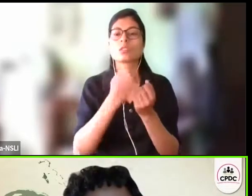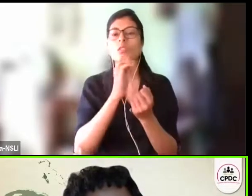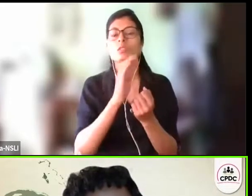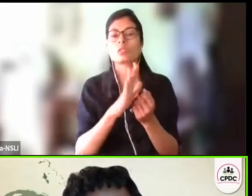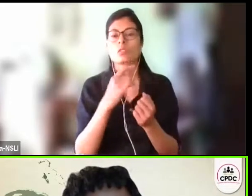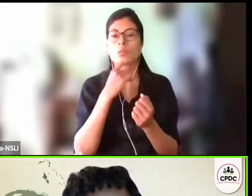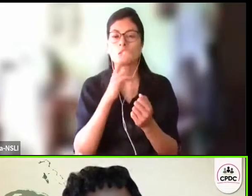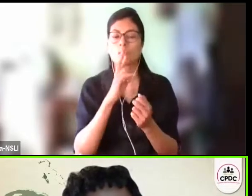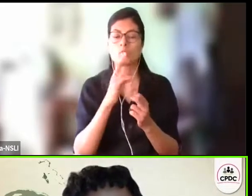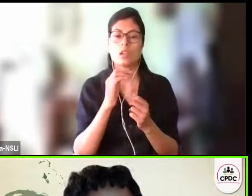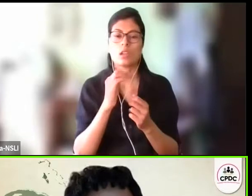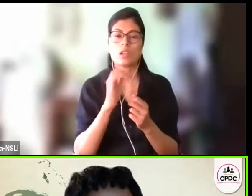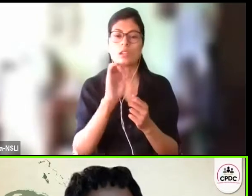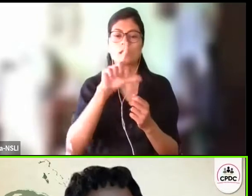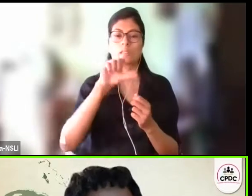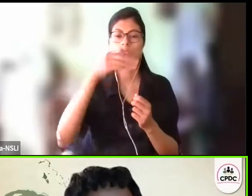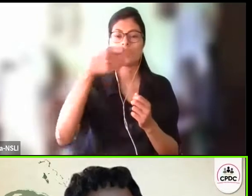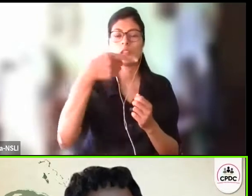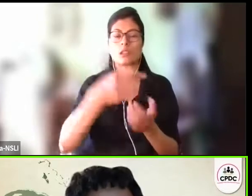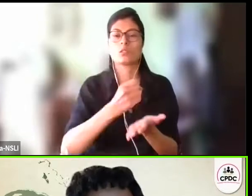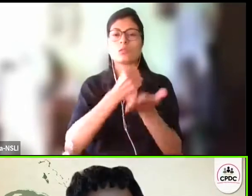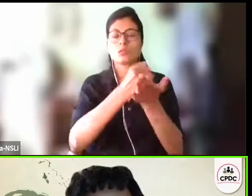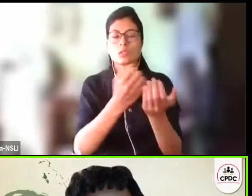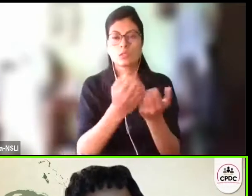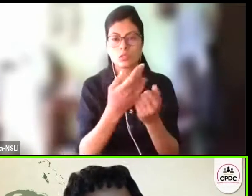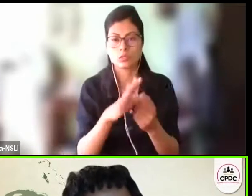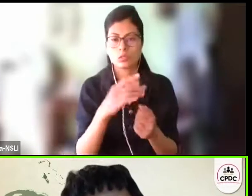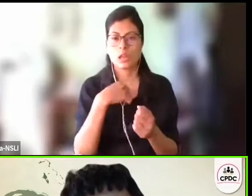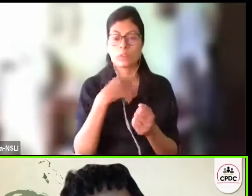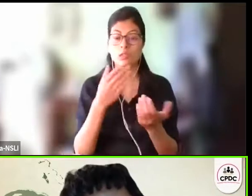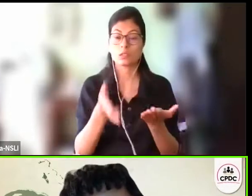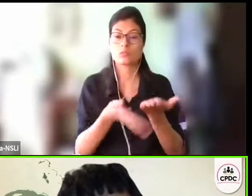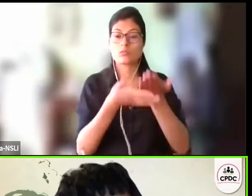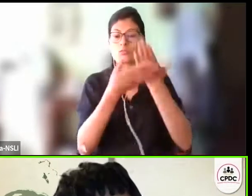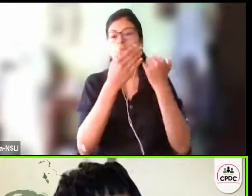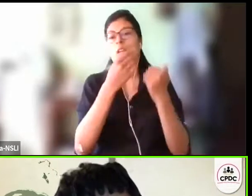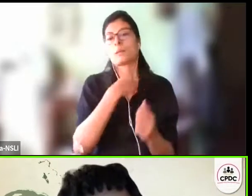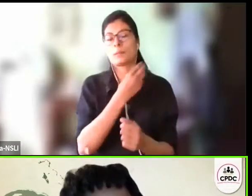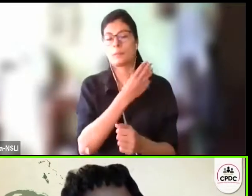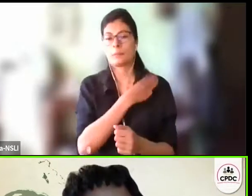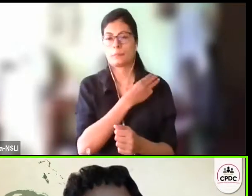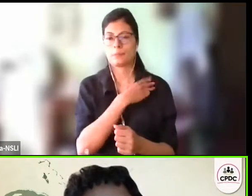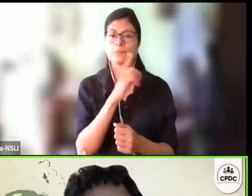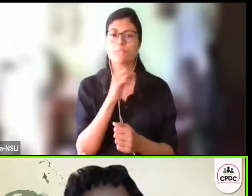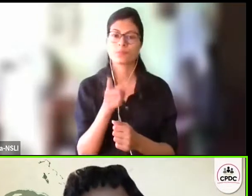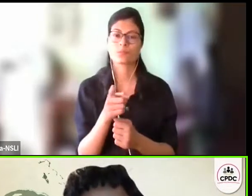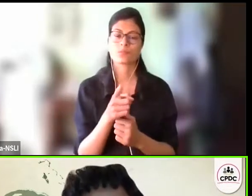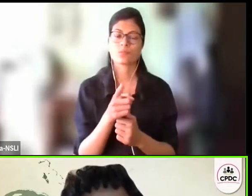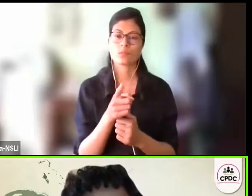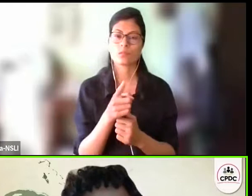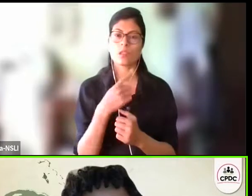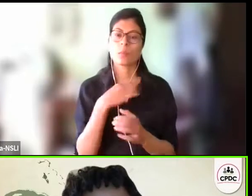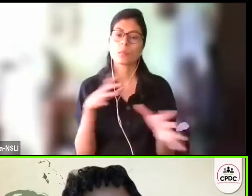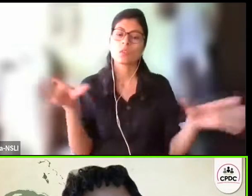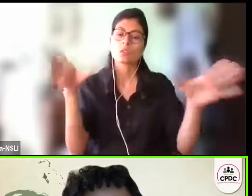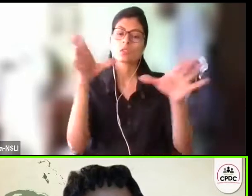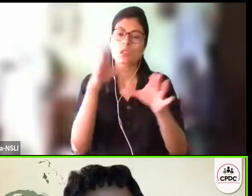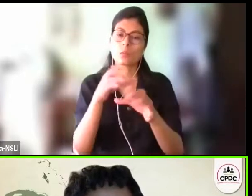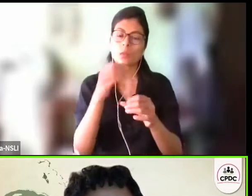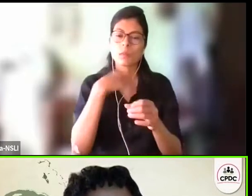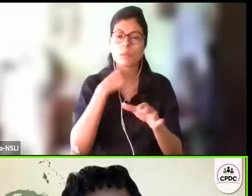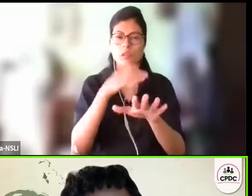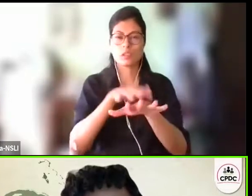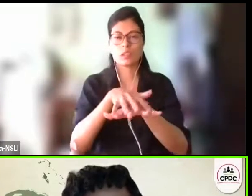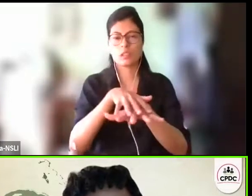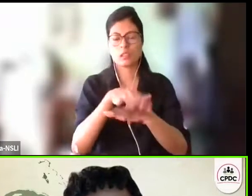been a resilient people. We exist in the second most hazard prone region in the world. Therefore, we have been utilizing methods